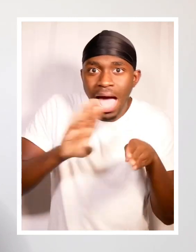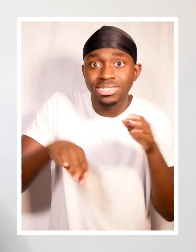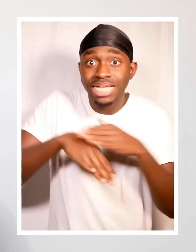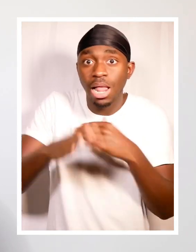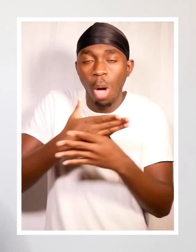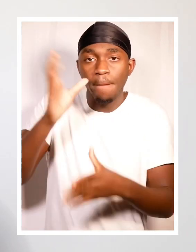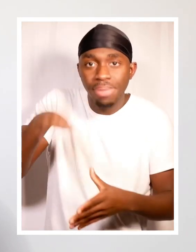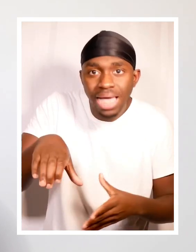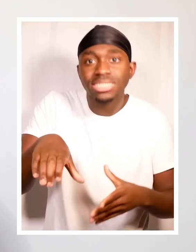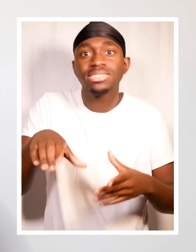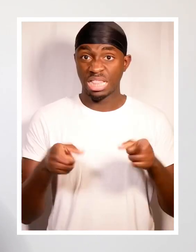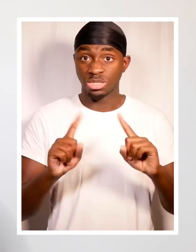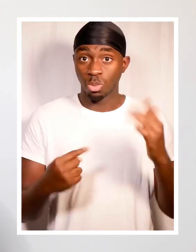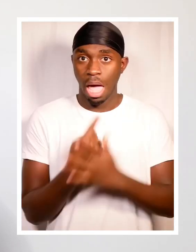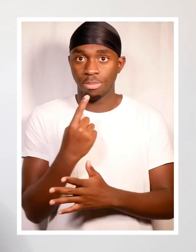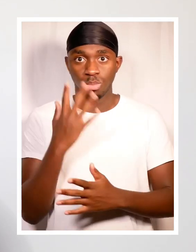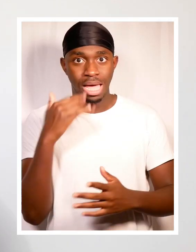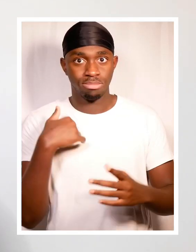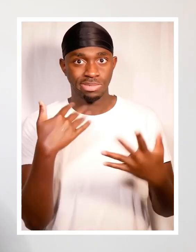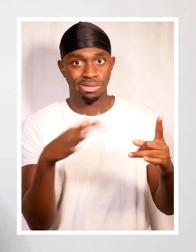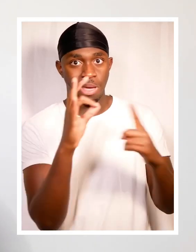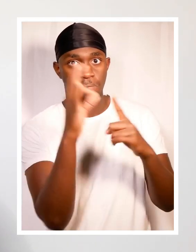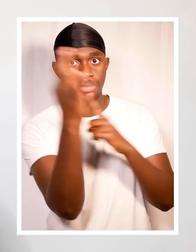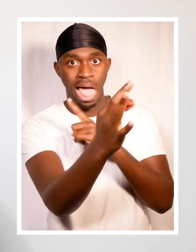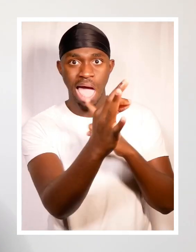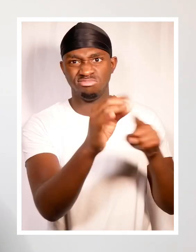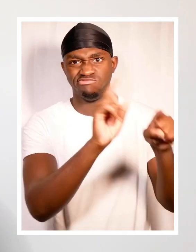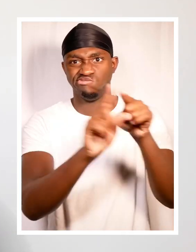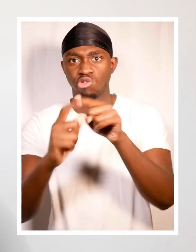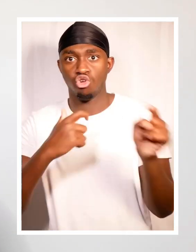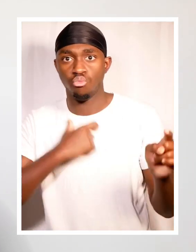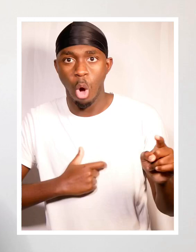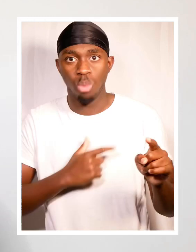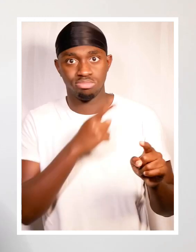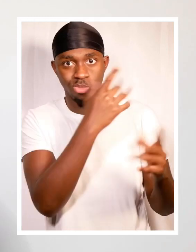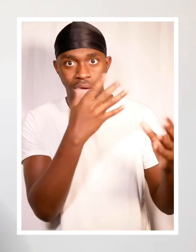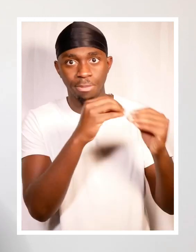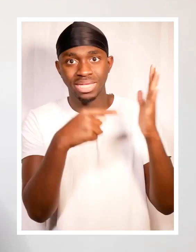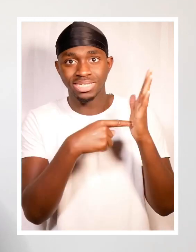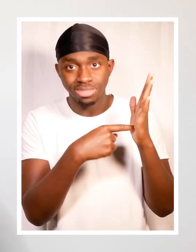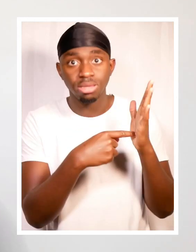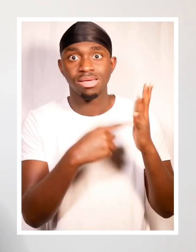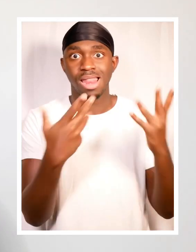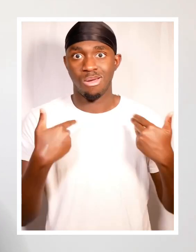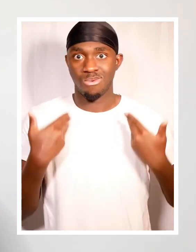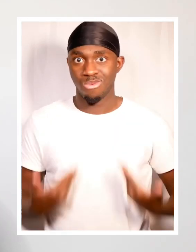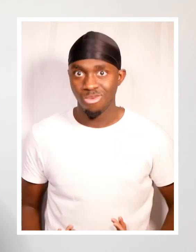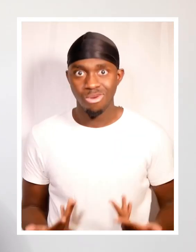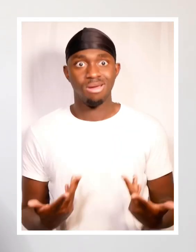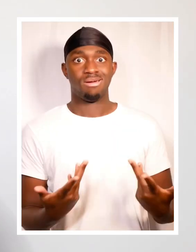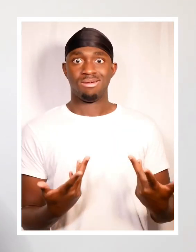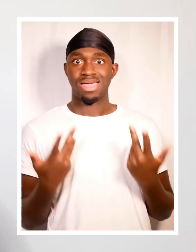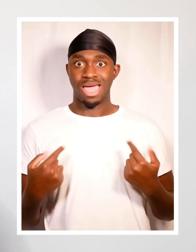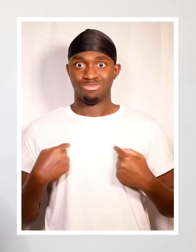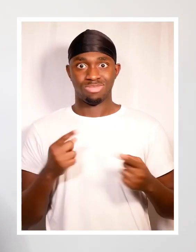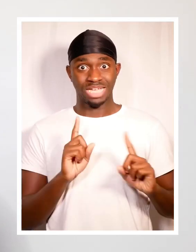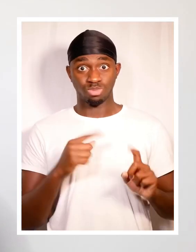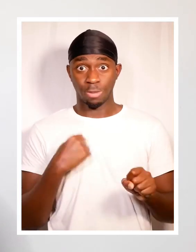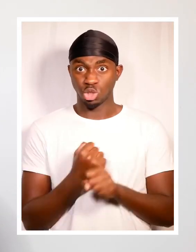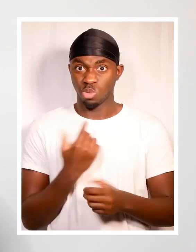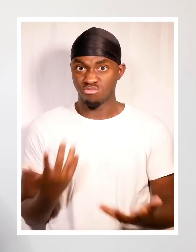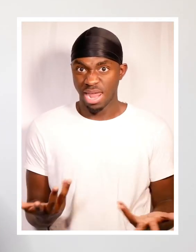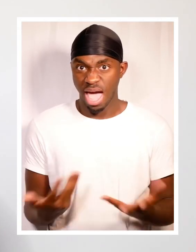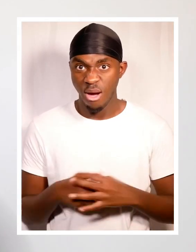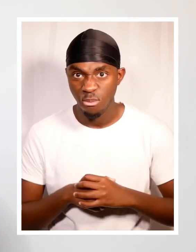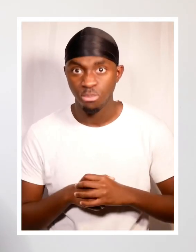my last modules in the workplace at bt so the last module was agile and it makes